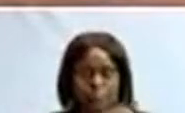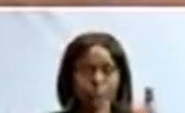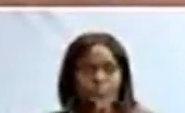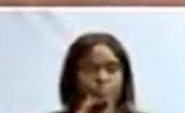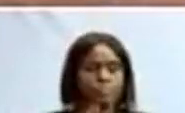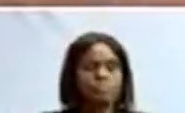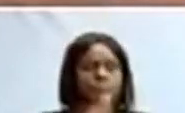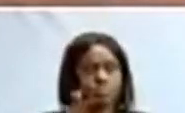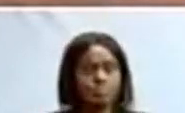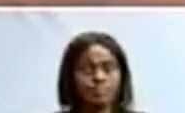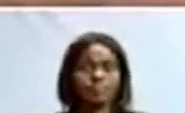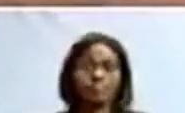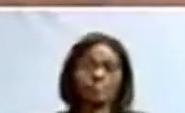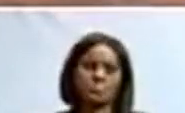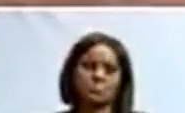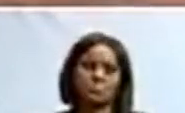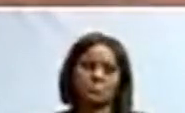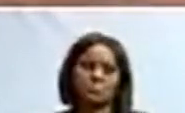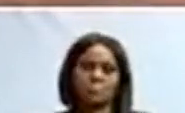response.